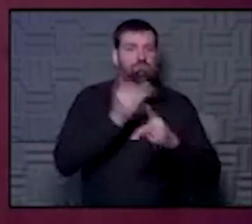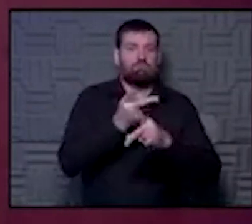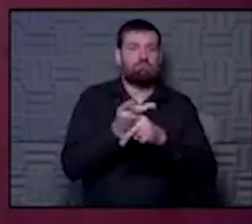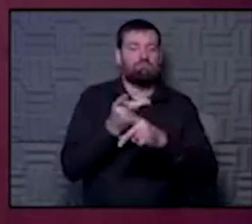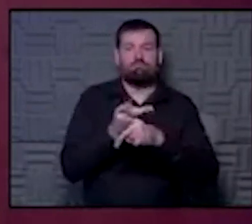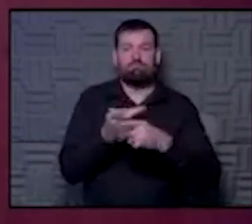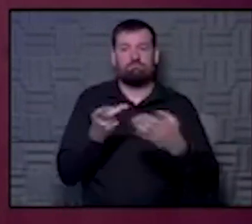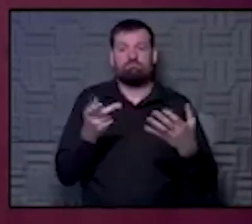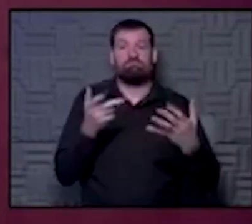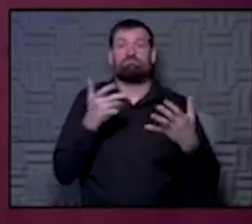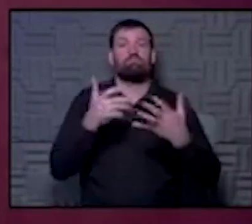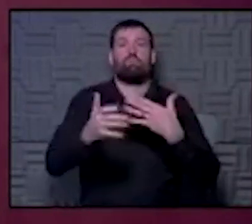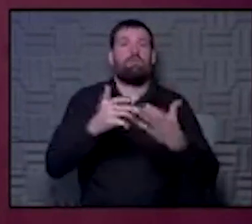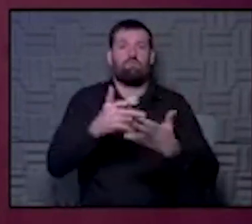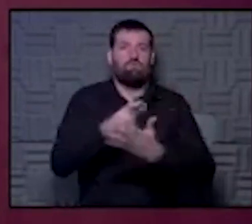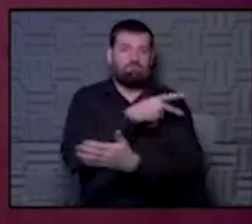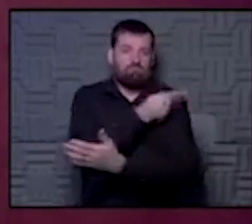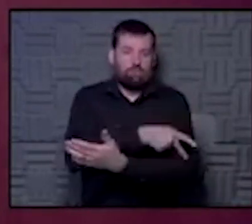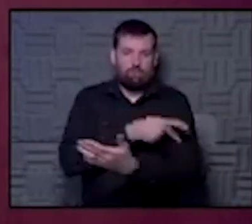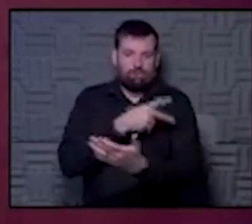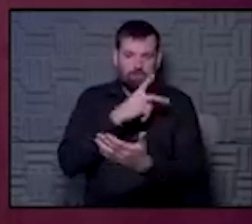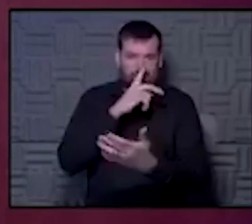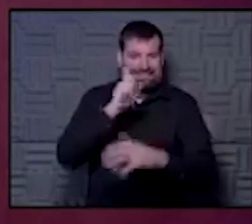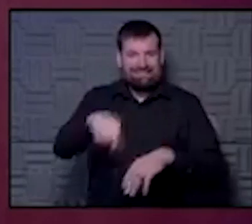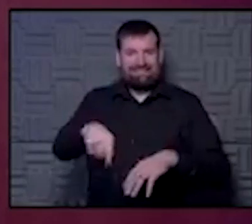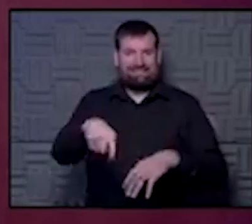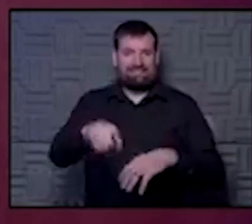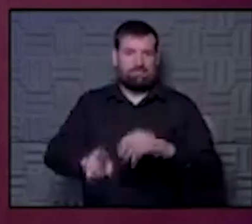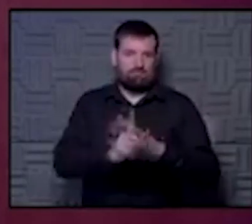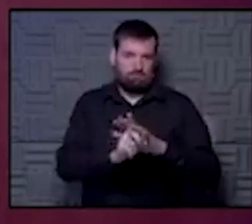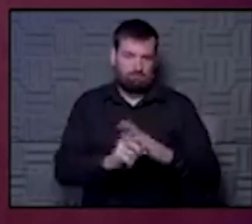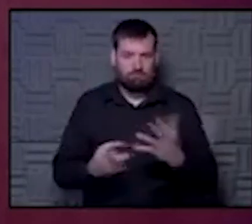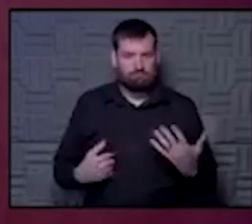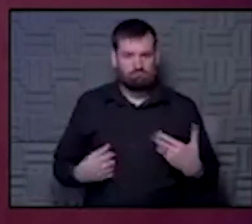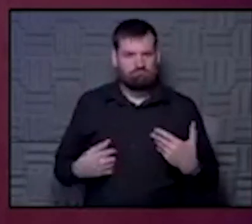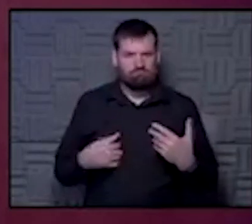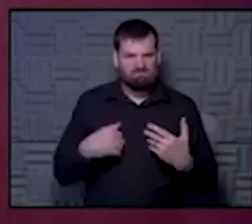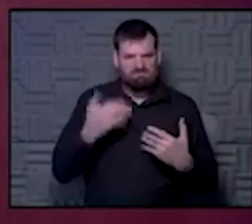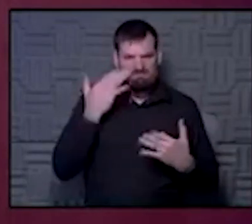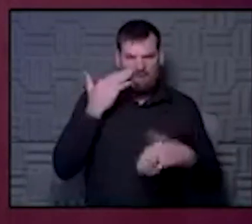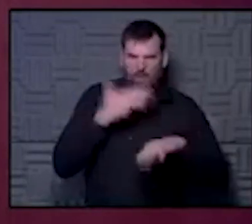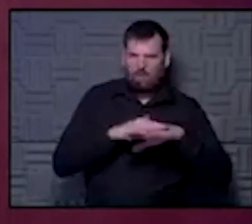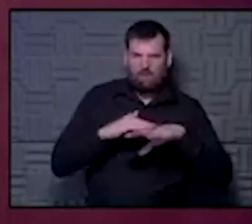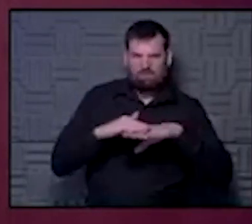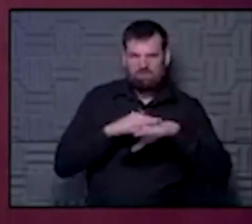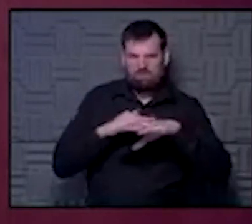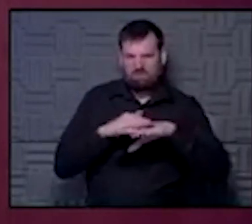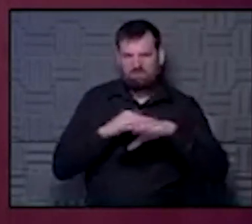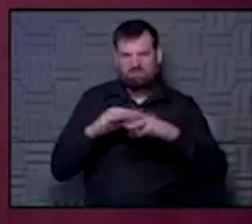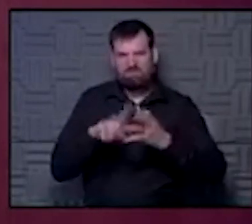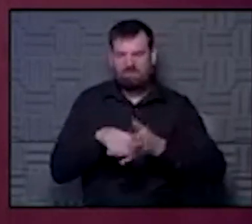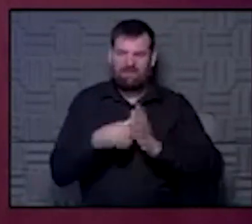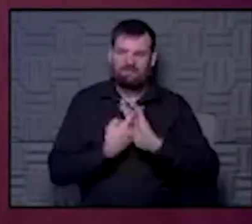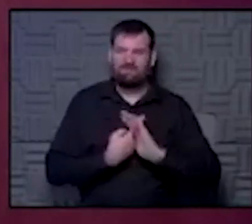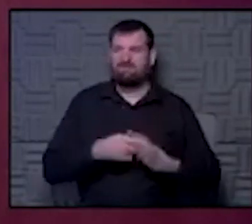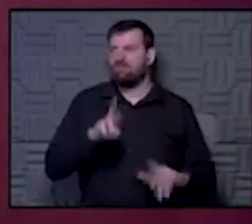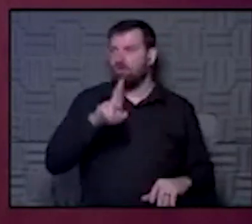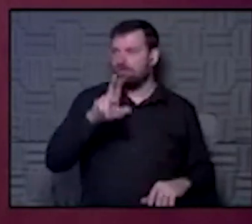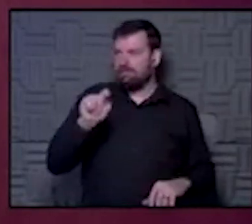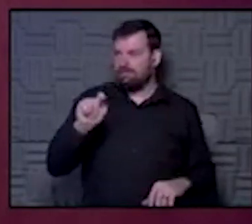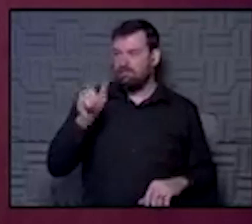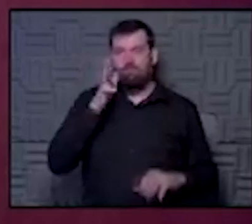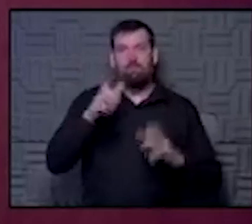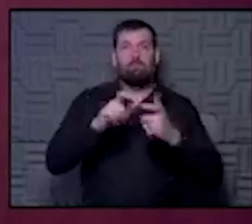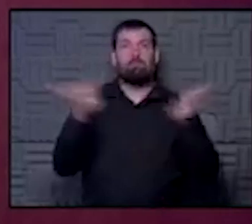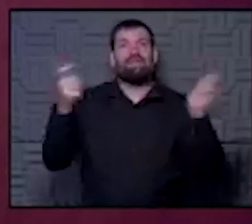whatever, you know, patient demand presented itself. Yeah. You know, we didn't know much in the beginning. We did know that RT would be a big